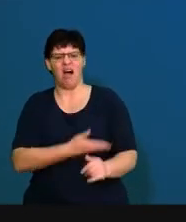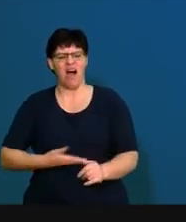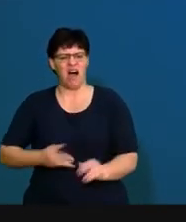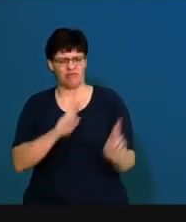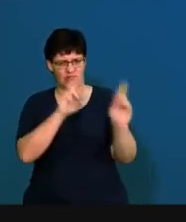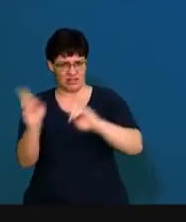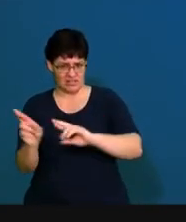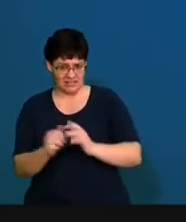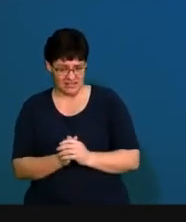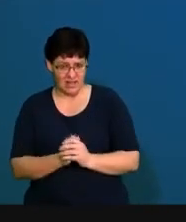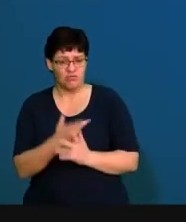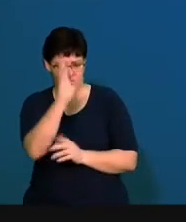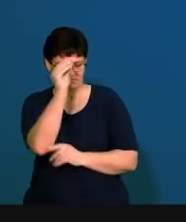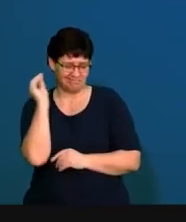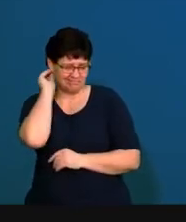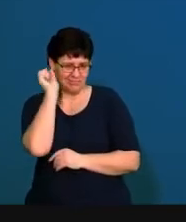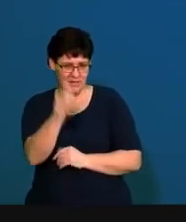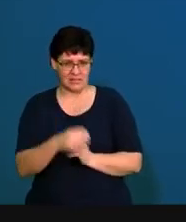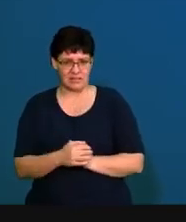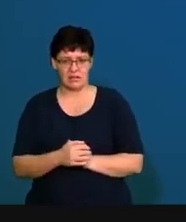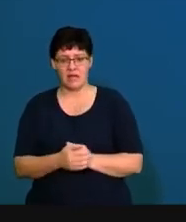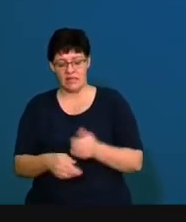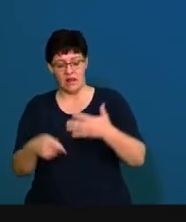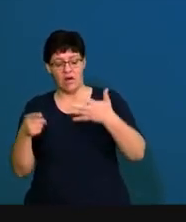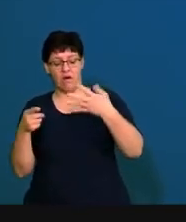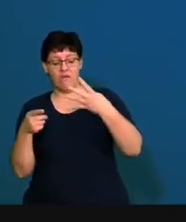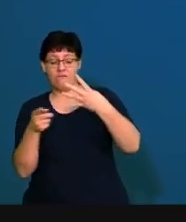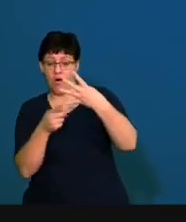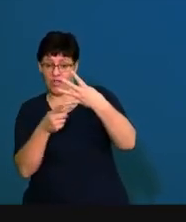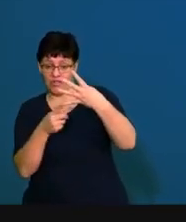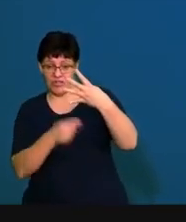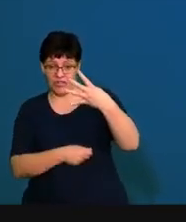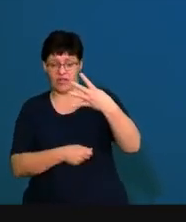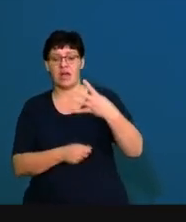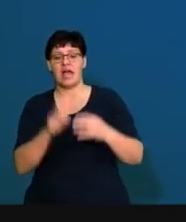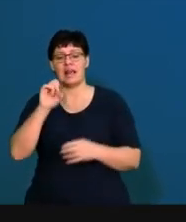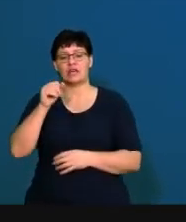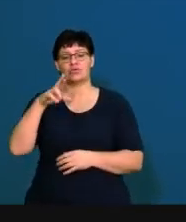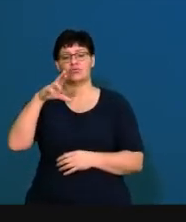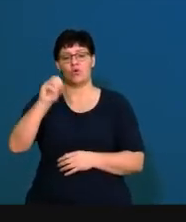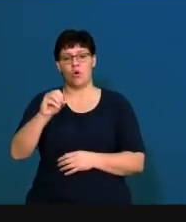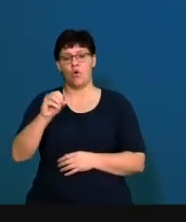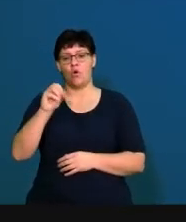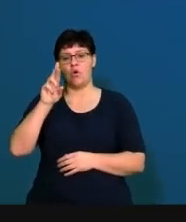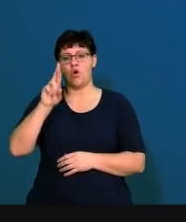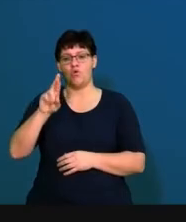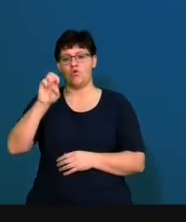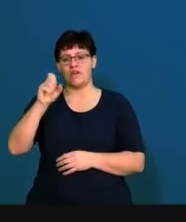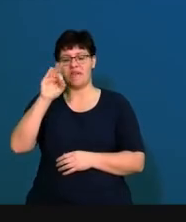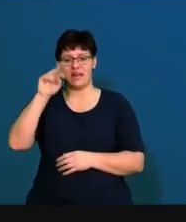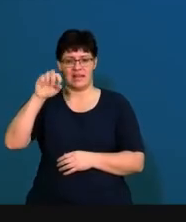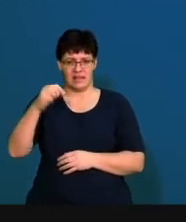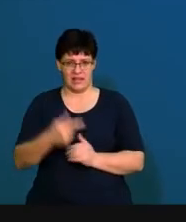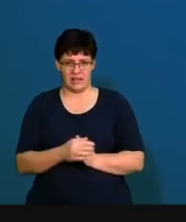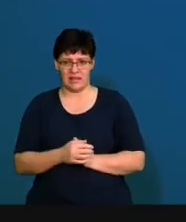half reactions that you need to remember. And then the other electrochemical cell is electro-refining. This has to do